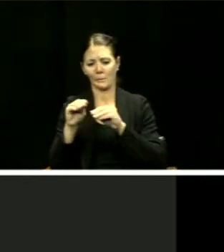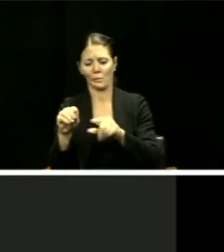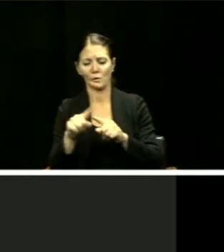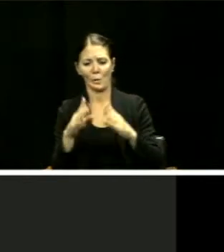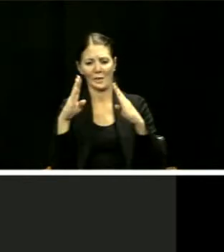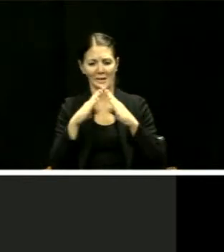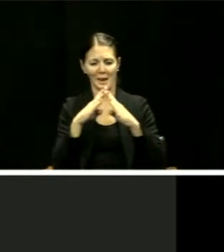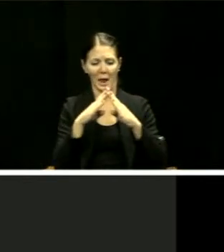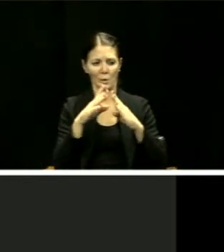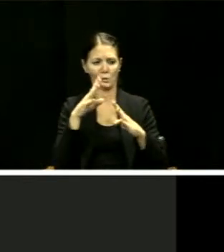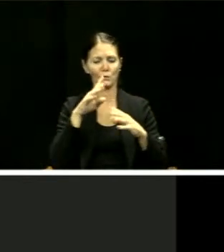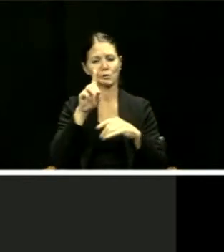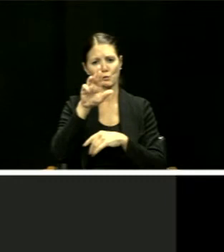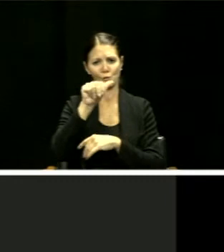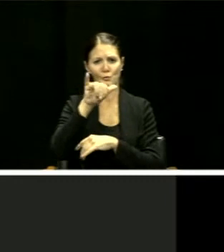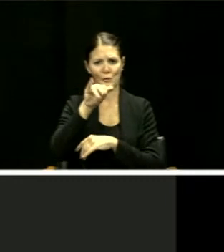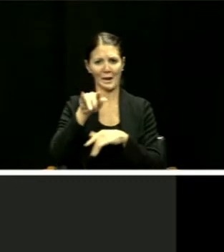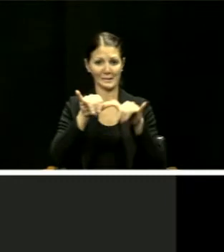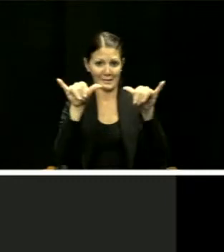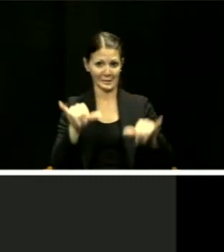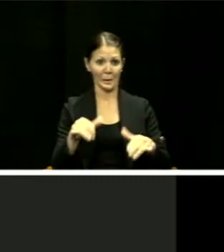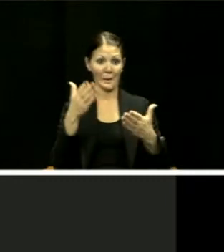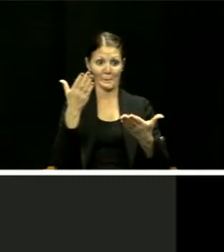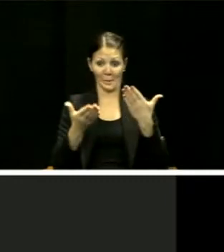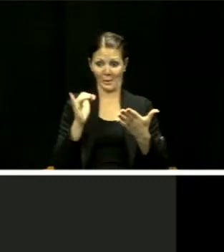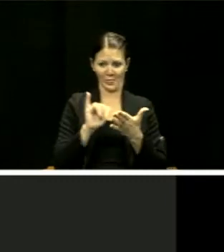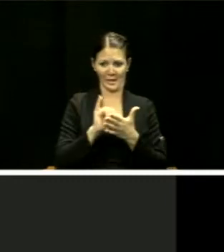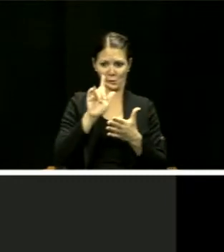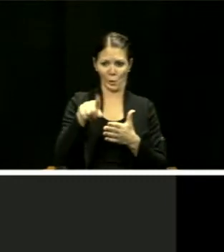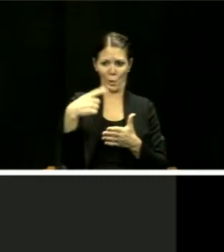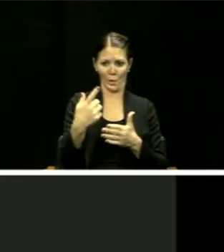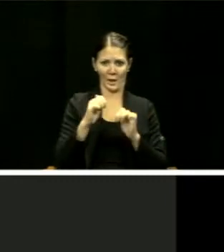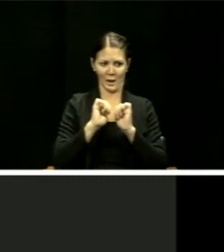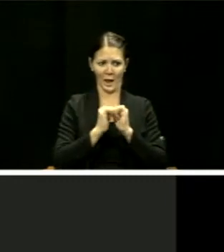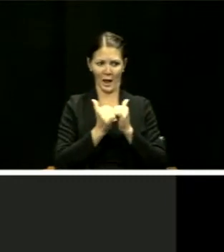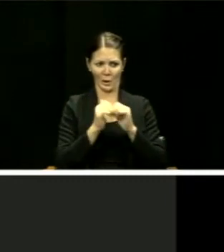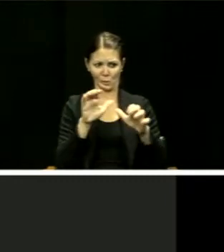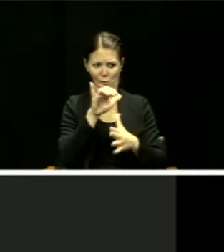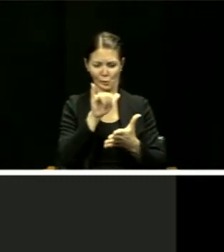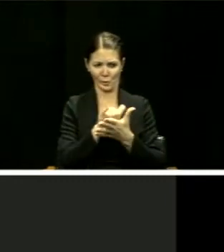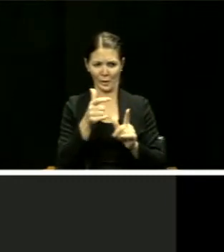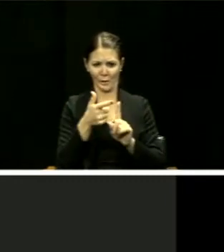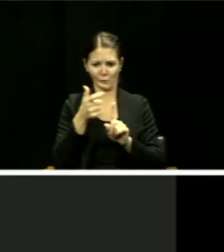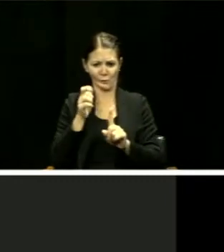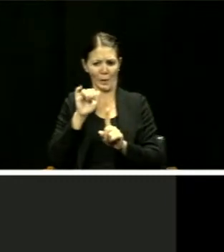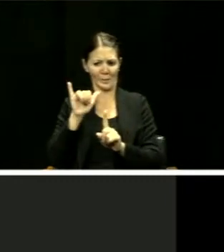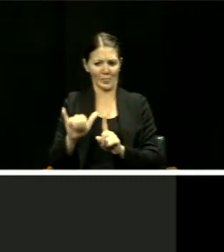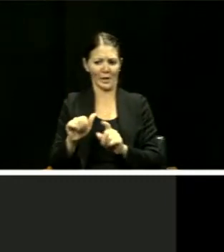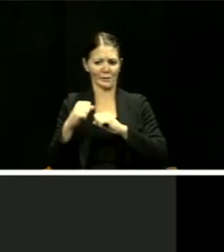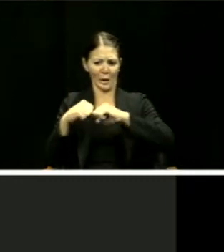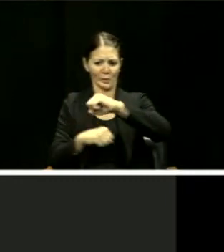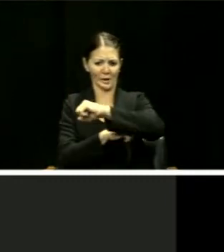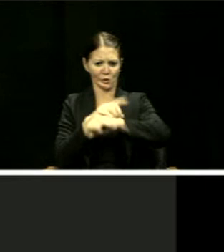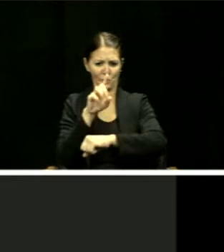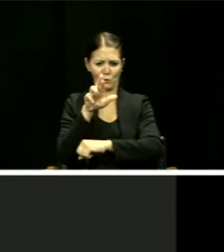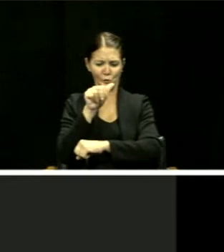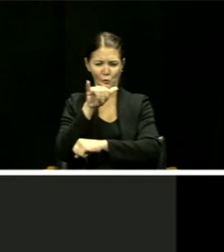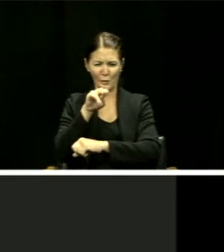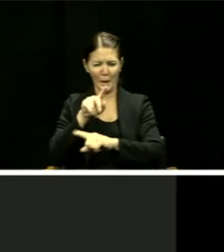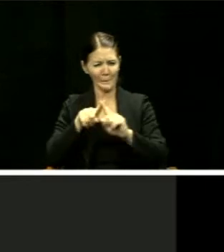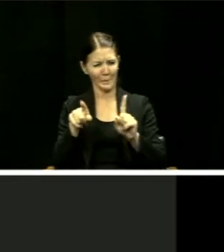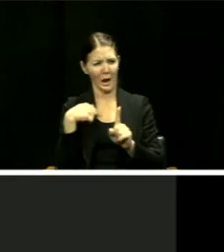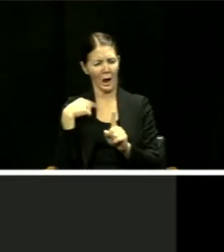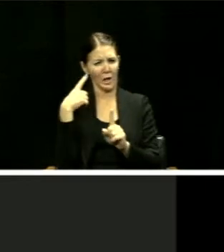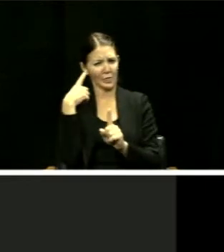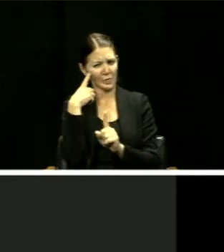maybe that's the only way to do it for the foundation drains. But I would have thought, you know, kind